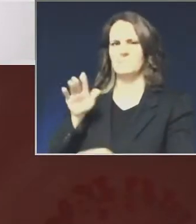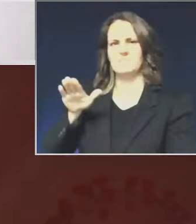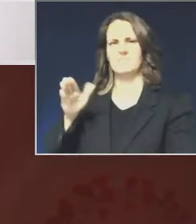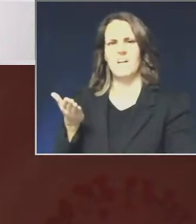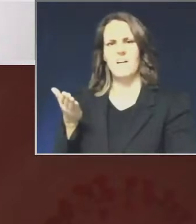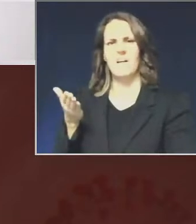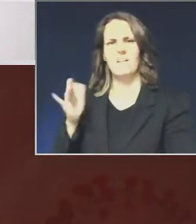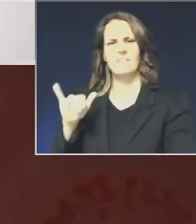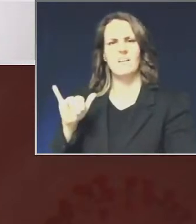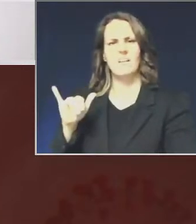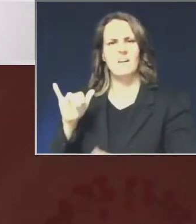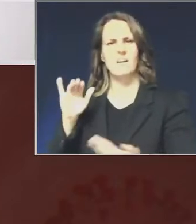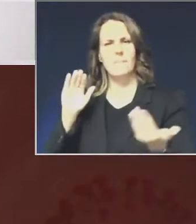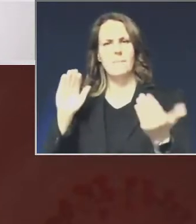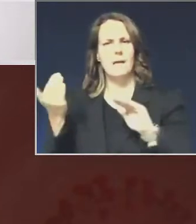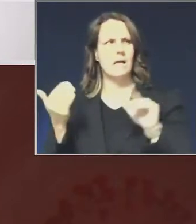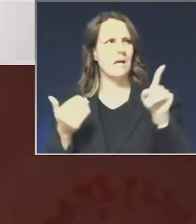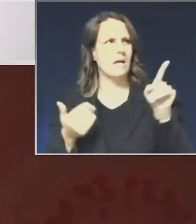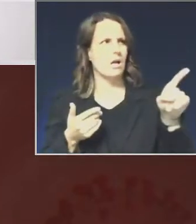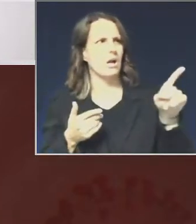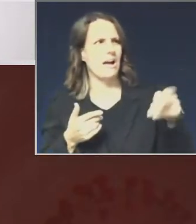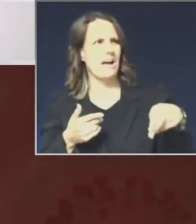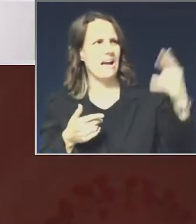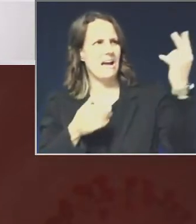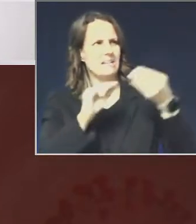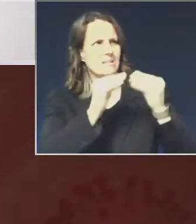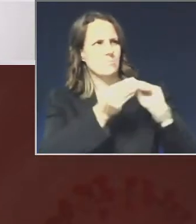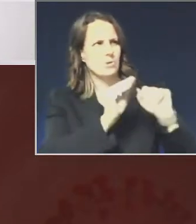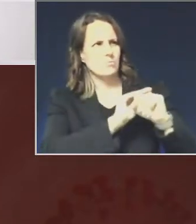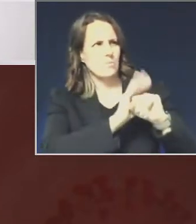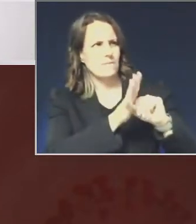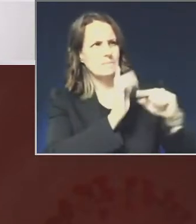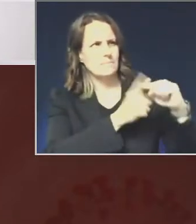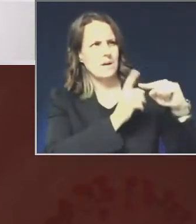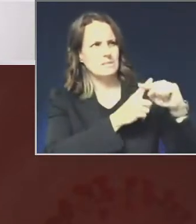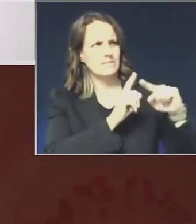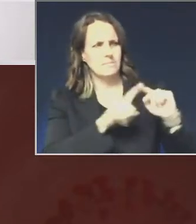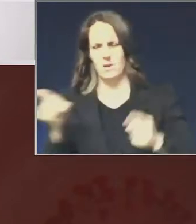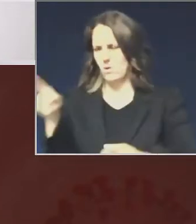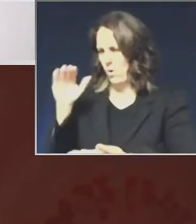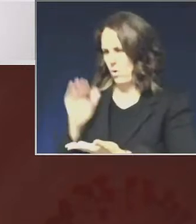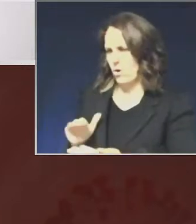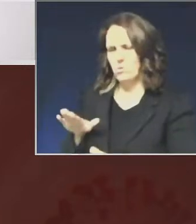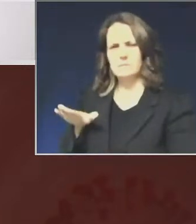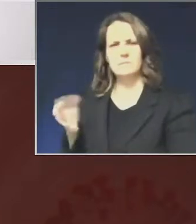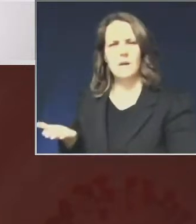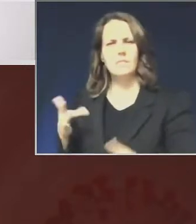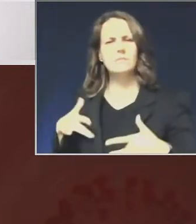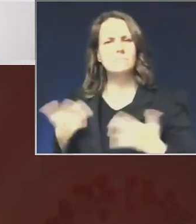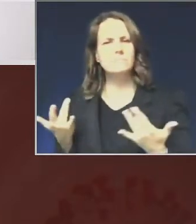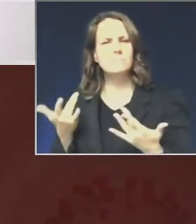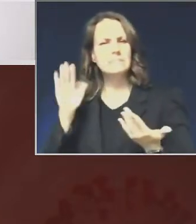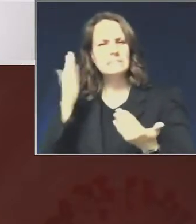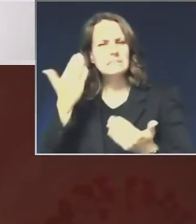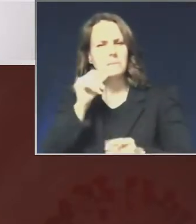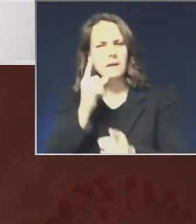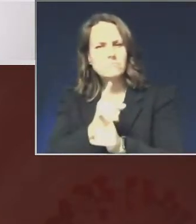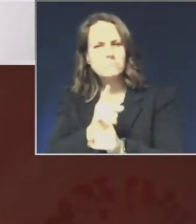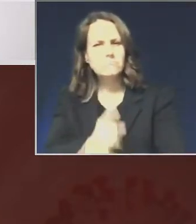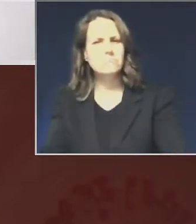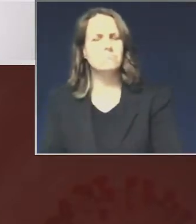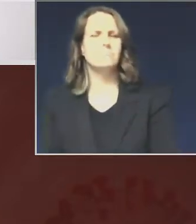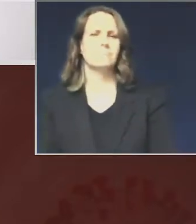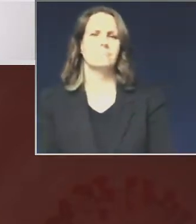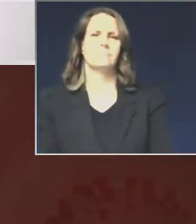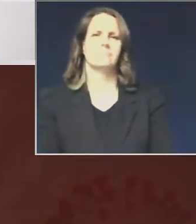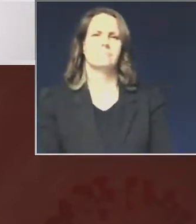numbers rising quite as high or quickly as normal infections here? Thank you. Well, I think there's a good